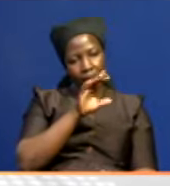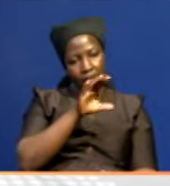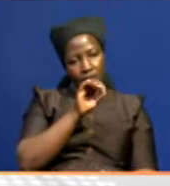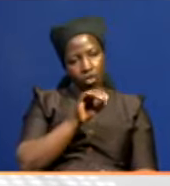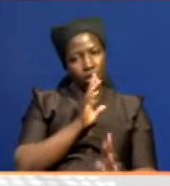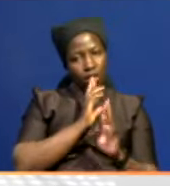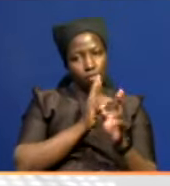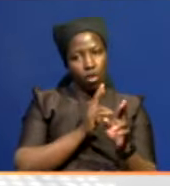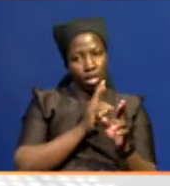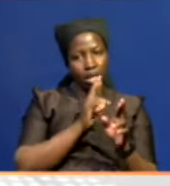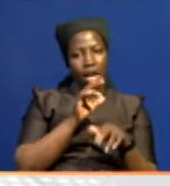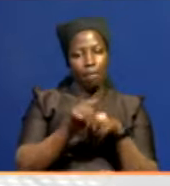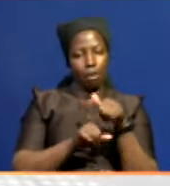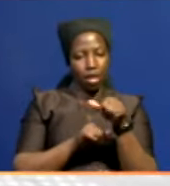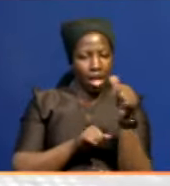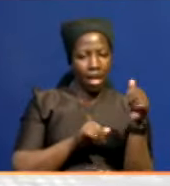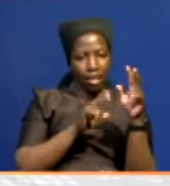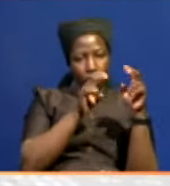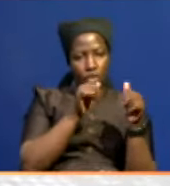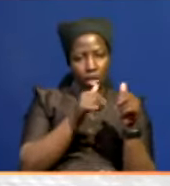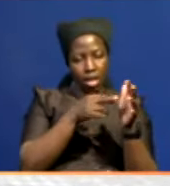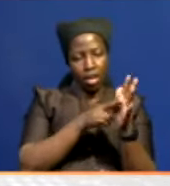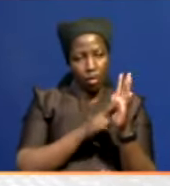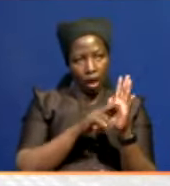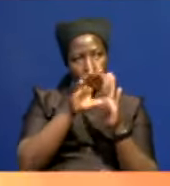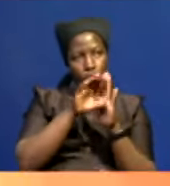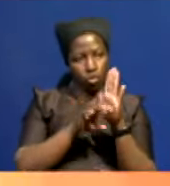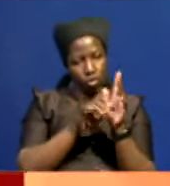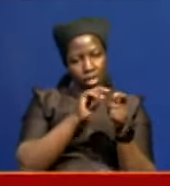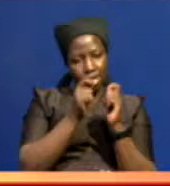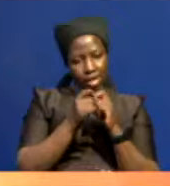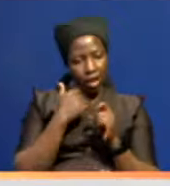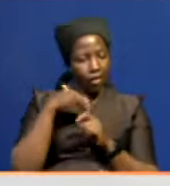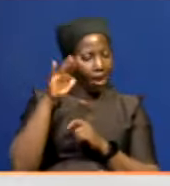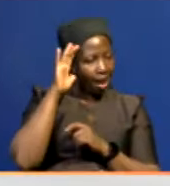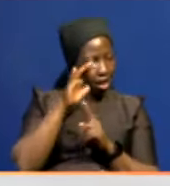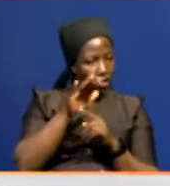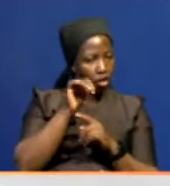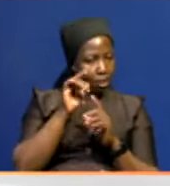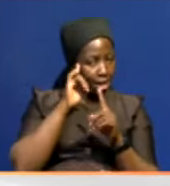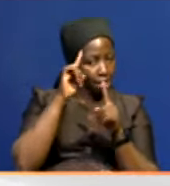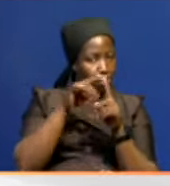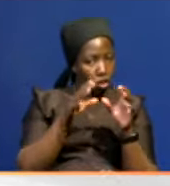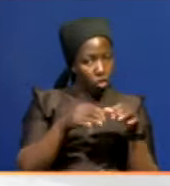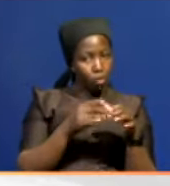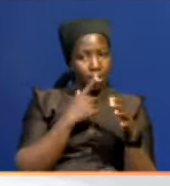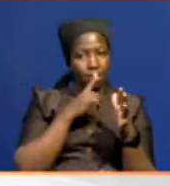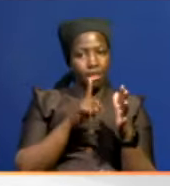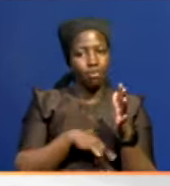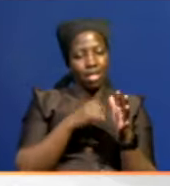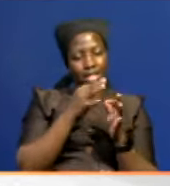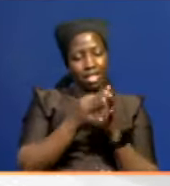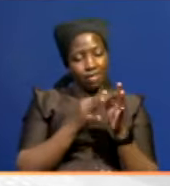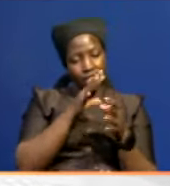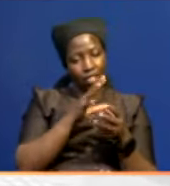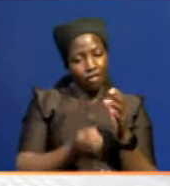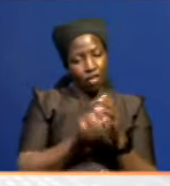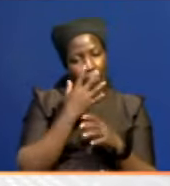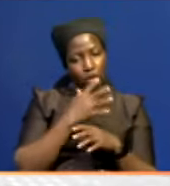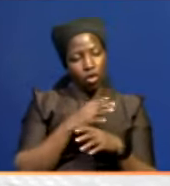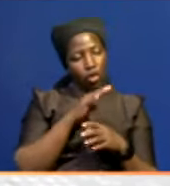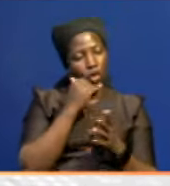In terms of these other issues that require constitutional reforms, we have heard from the Azimio Brigade clearly stating that if it is the creation of the office of